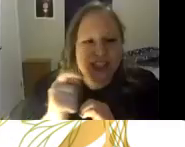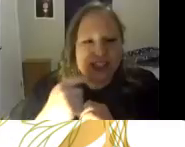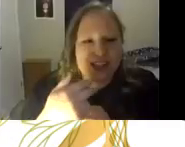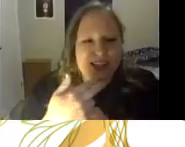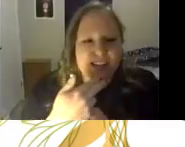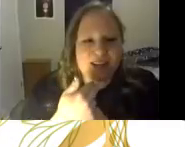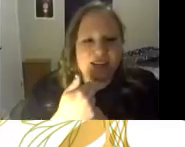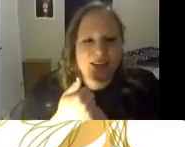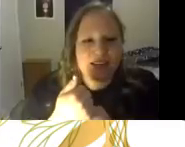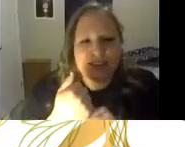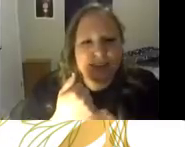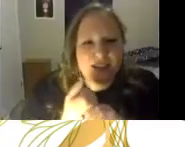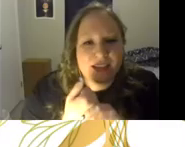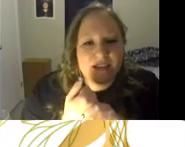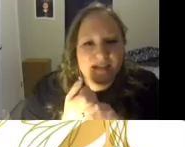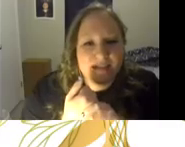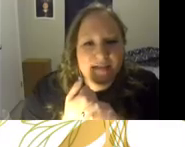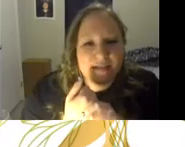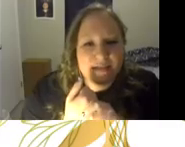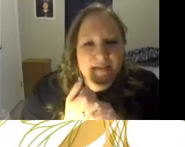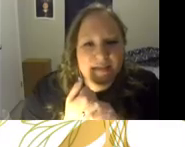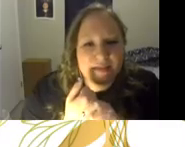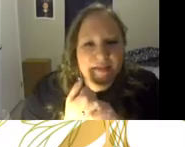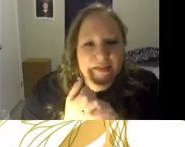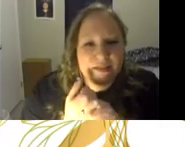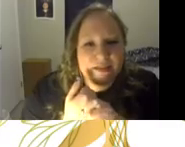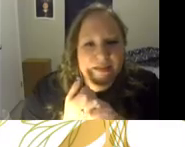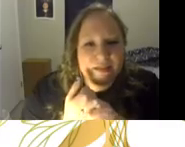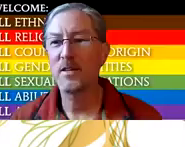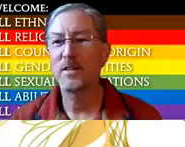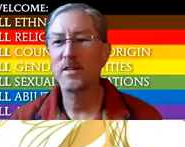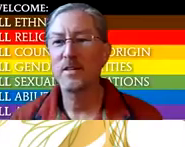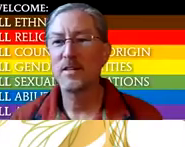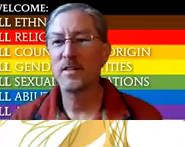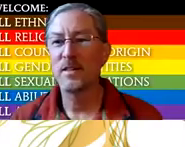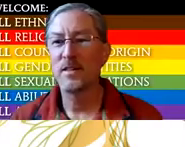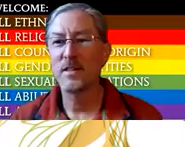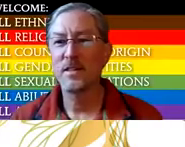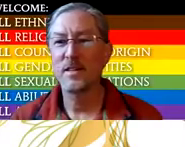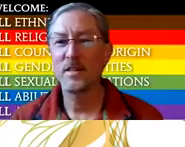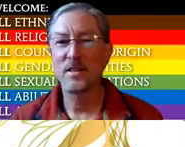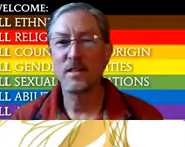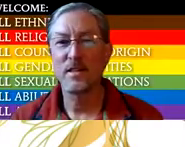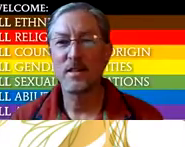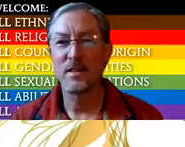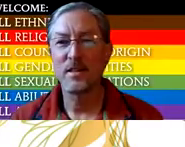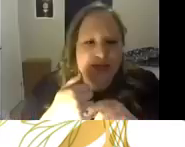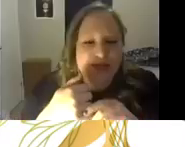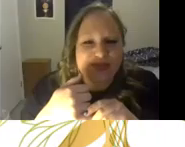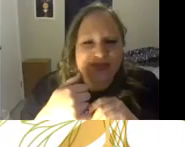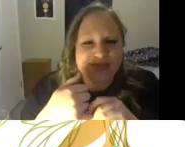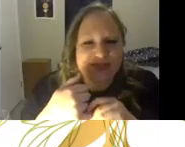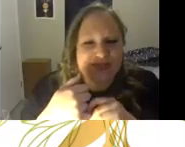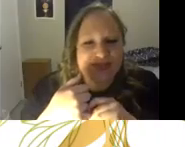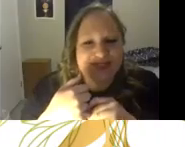Can I ask a favor? Yes. Go ahead, Kara. I'm sorry. Teresa said the gift was